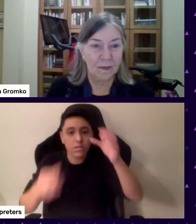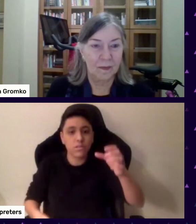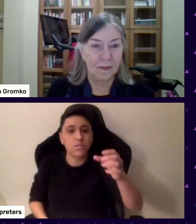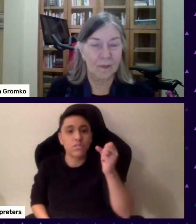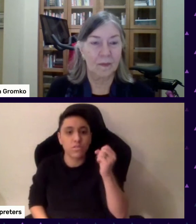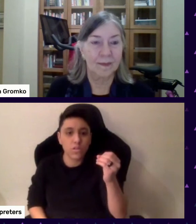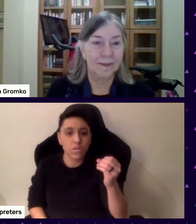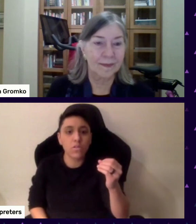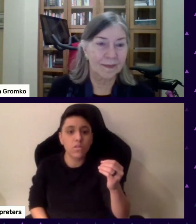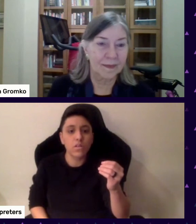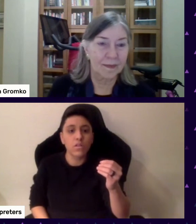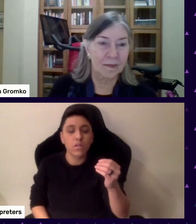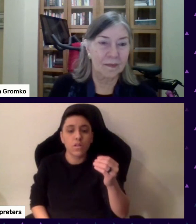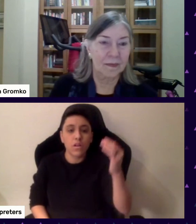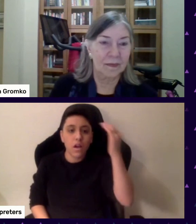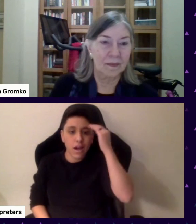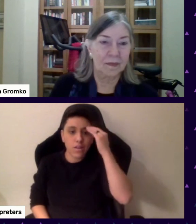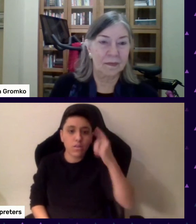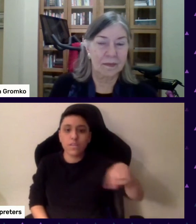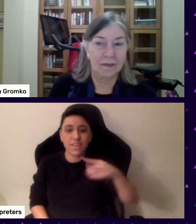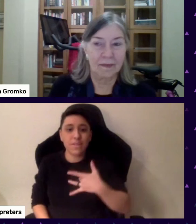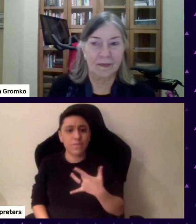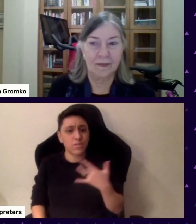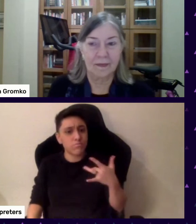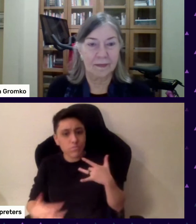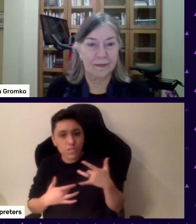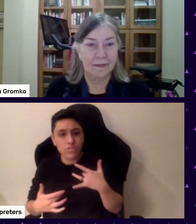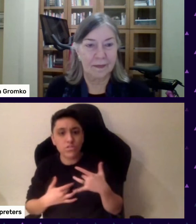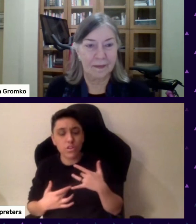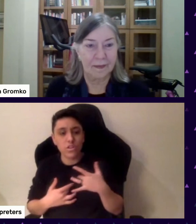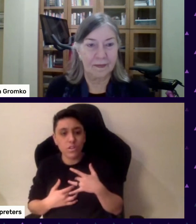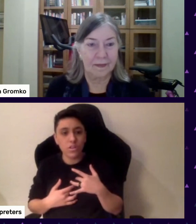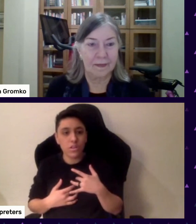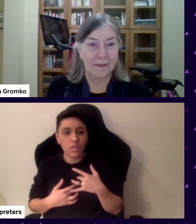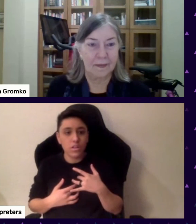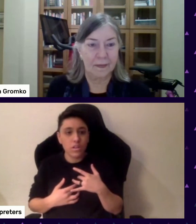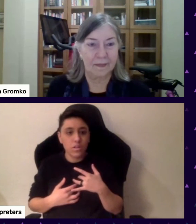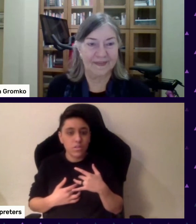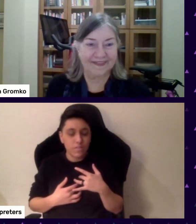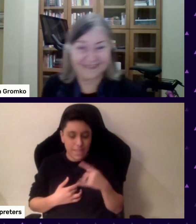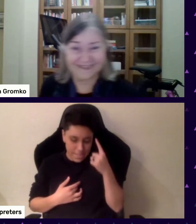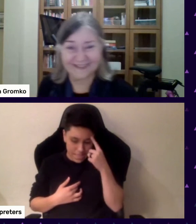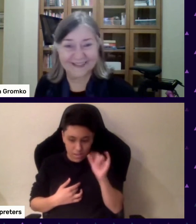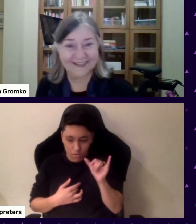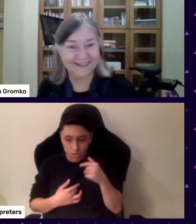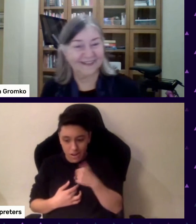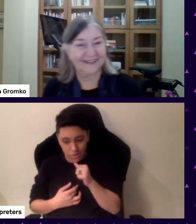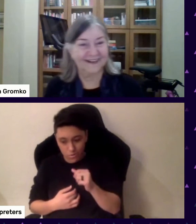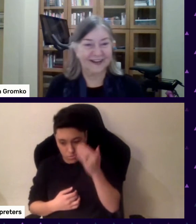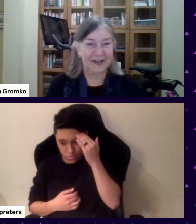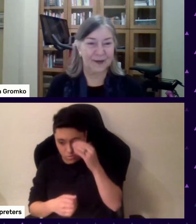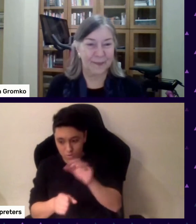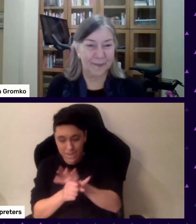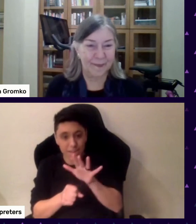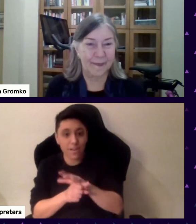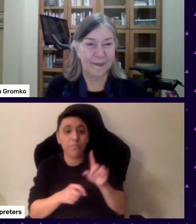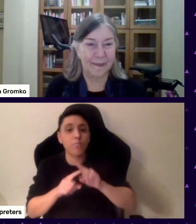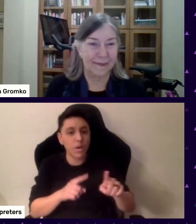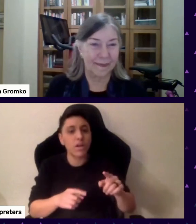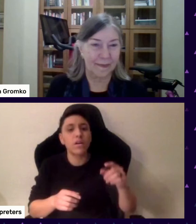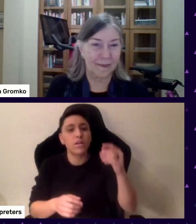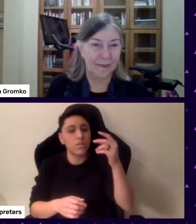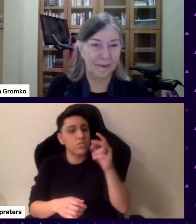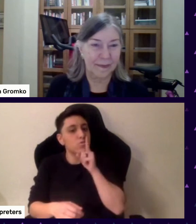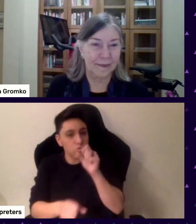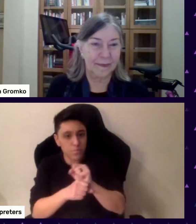know they were concerned that they would come off as like, oh, just we don't know anything, you know. But they're very knowledgeable, and I trust